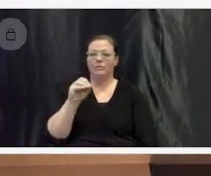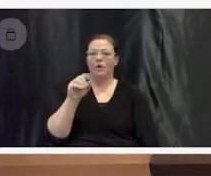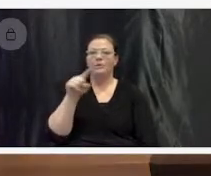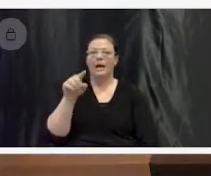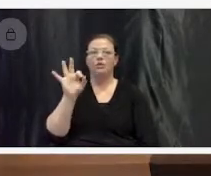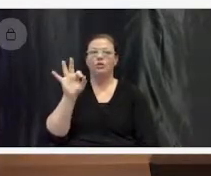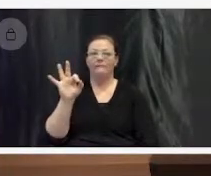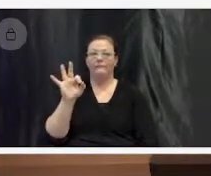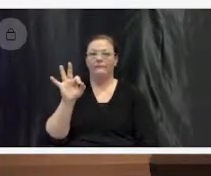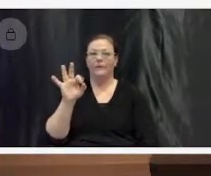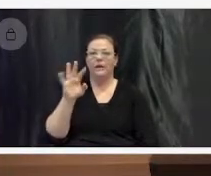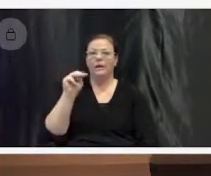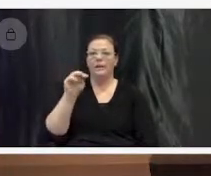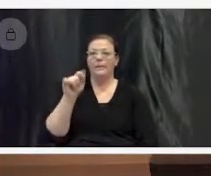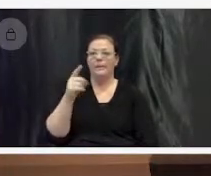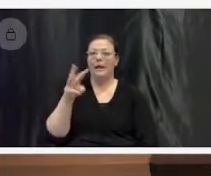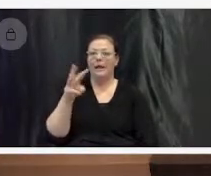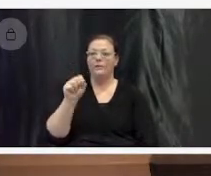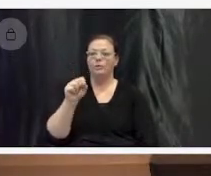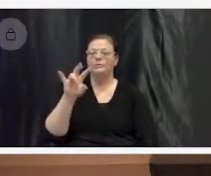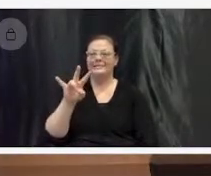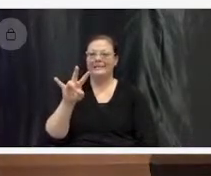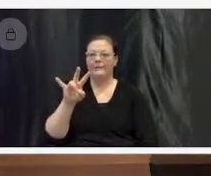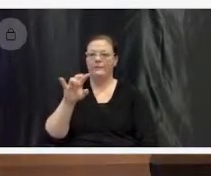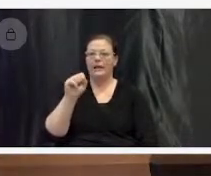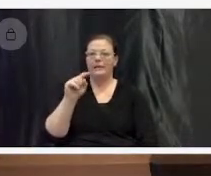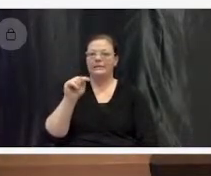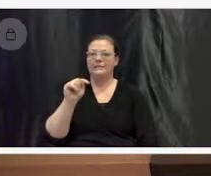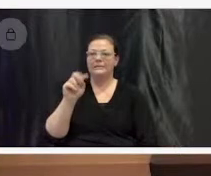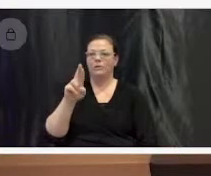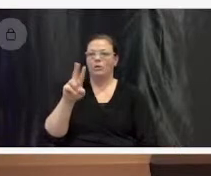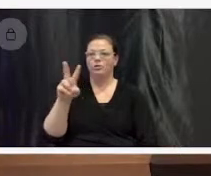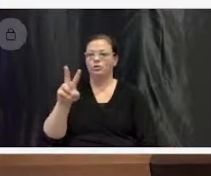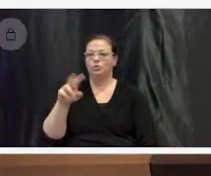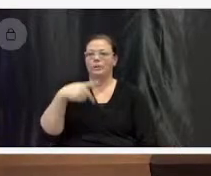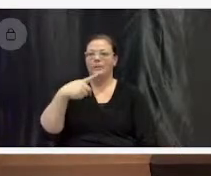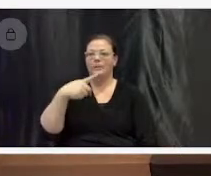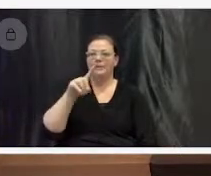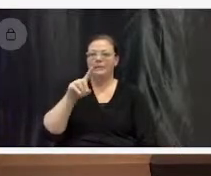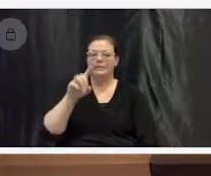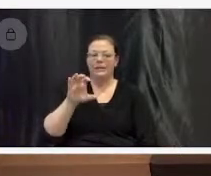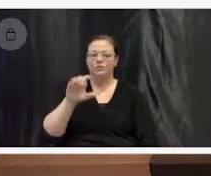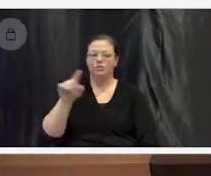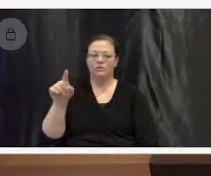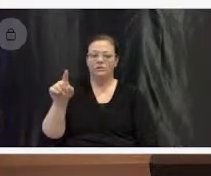Z9860-F, Matthews 7, STR2, PD-C,